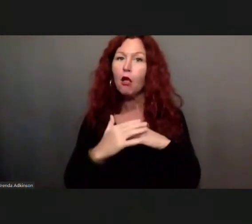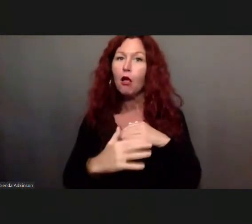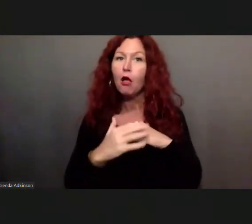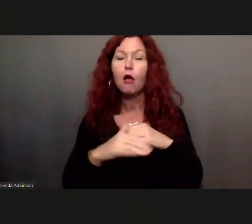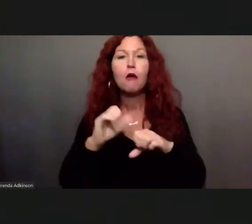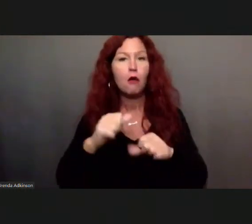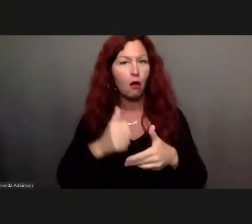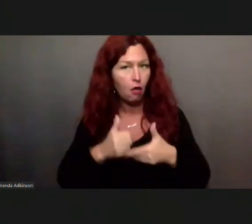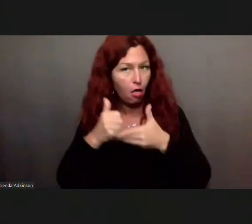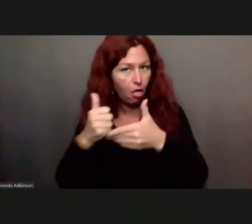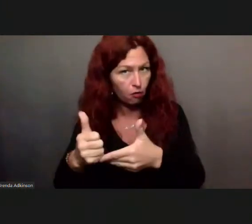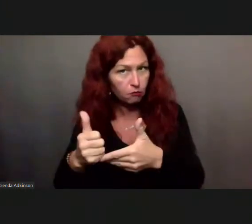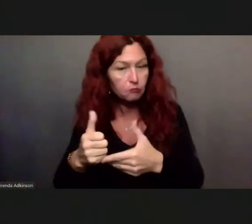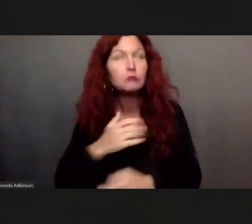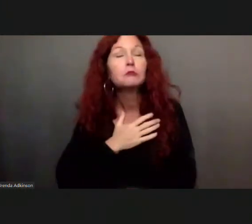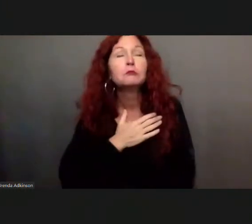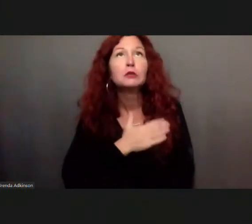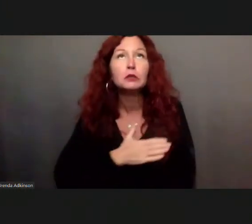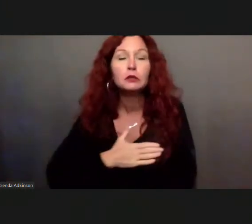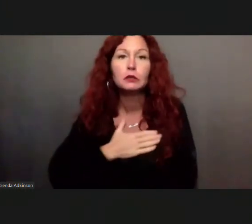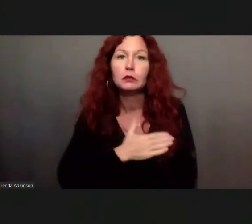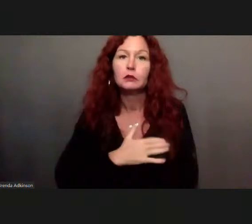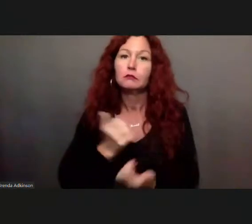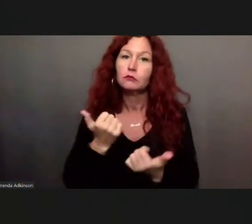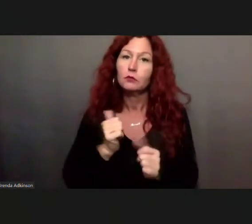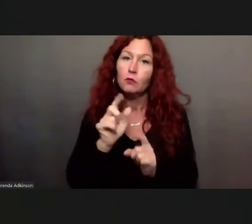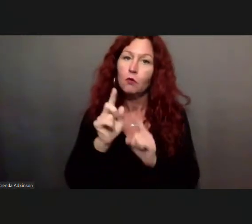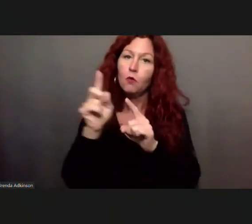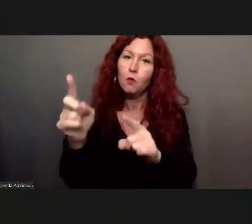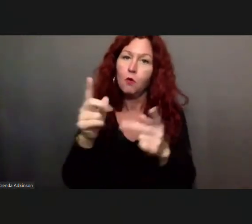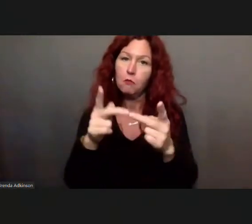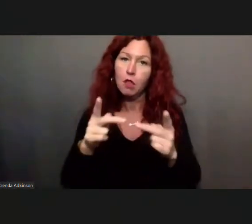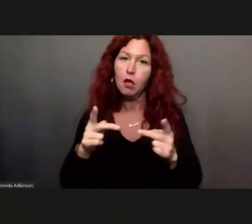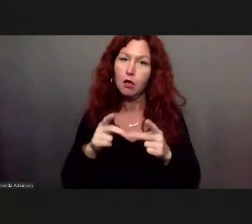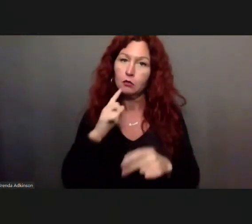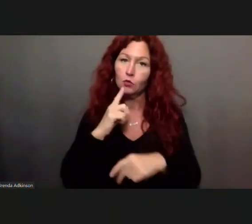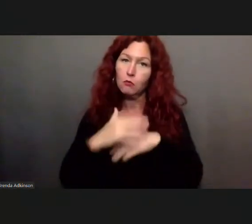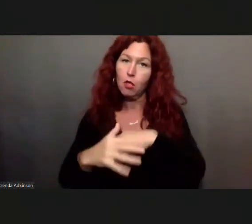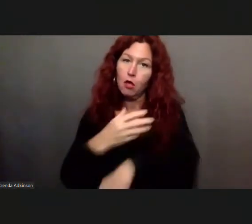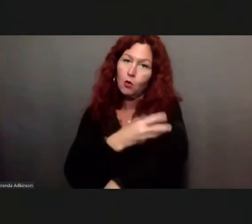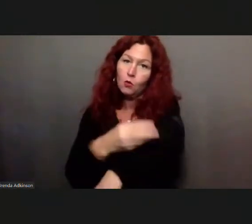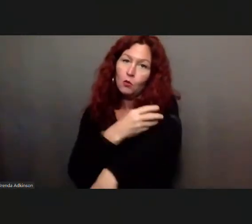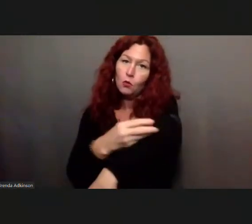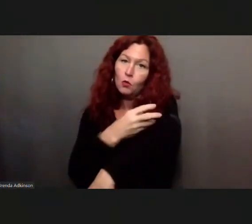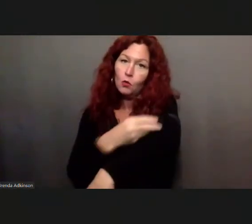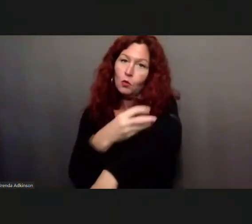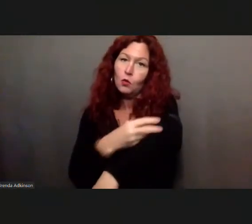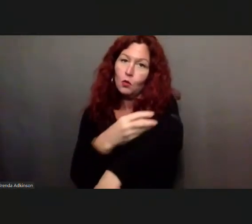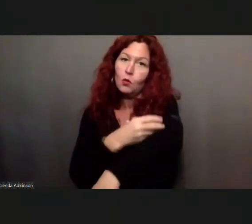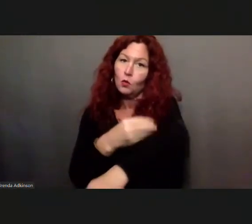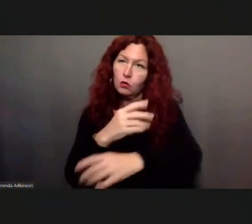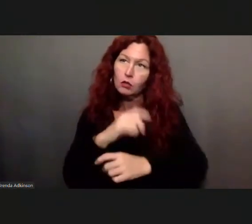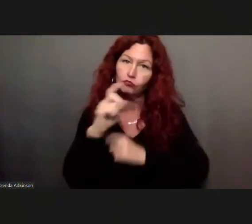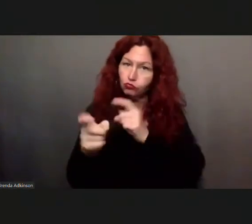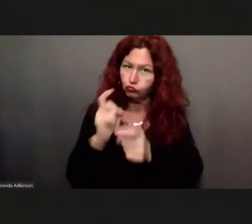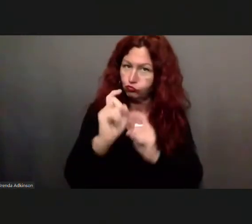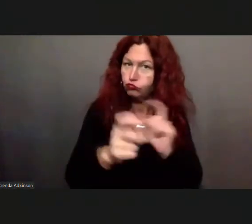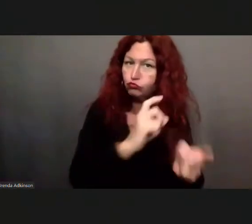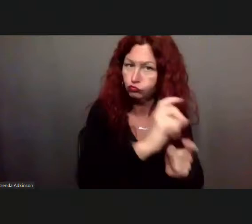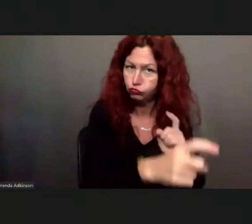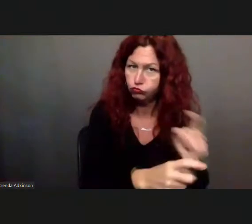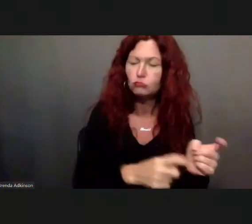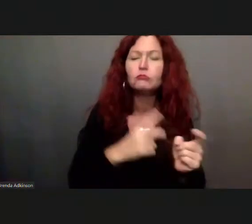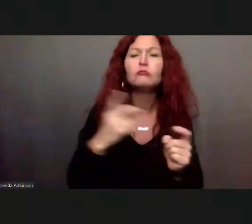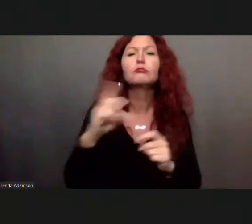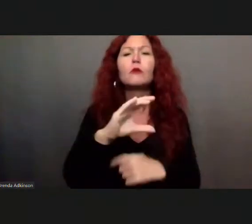go online to oneblood.org and you can sign up. The next 2 weeks are very important because we want